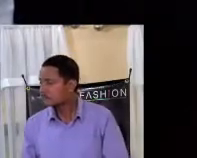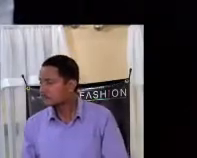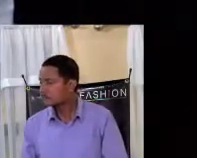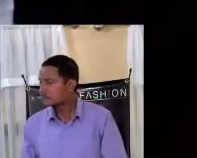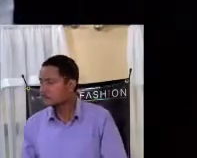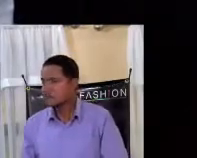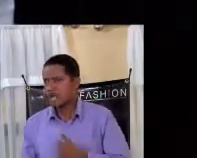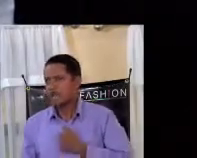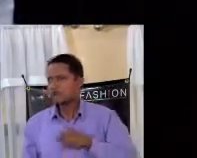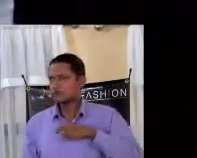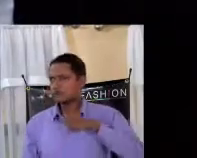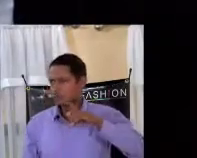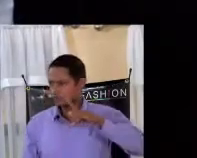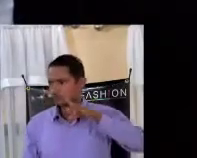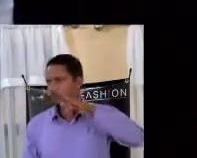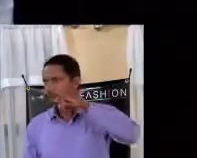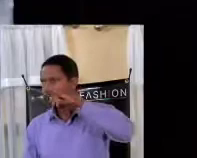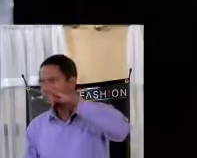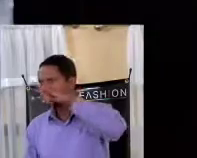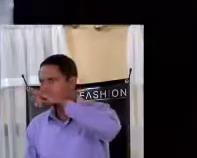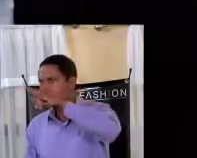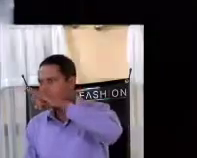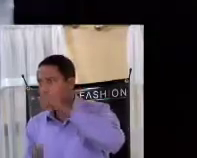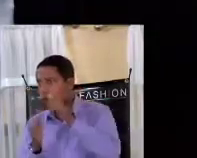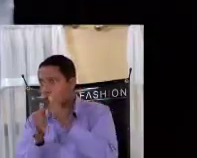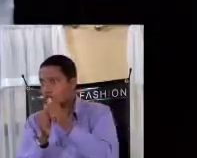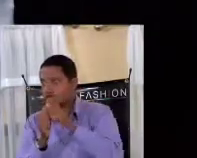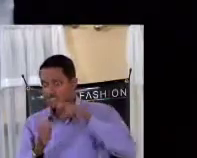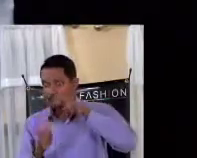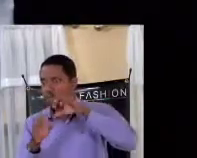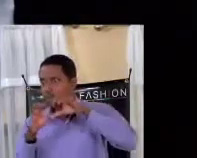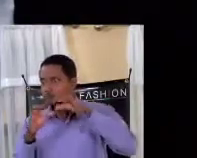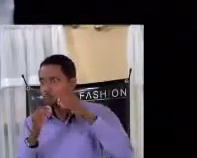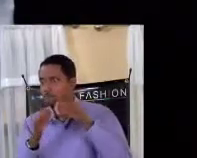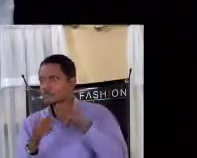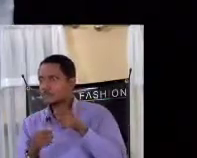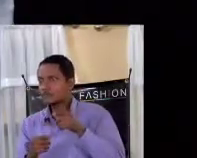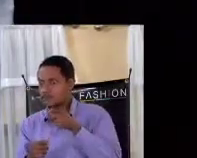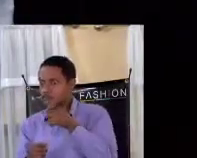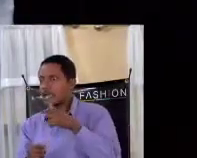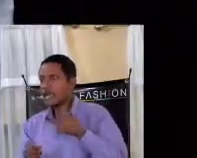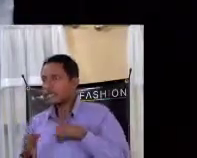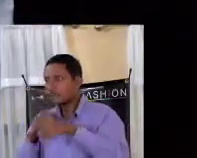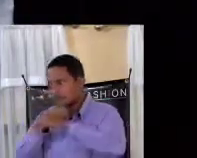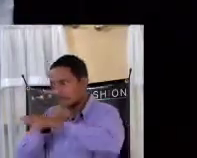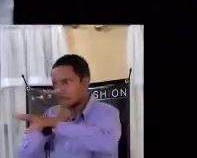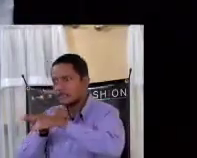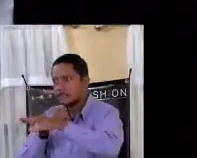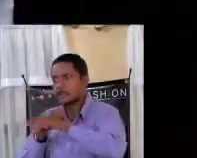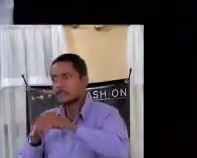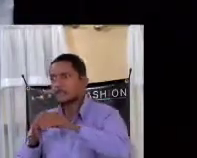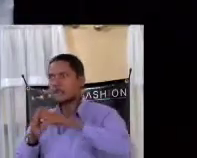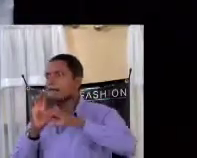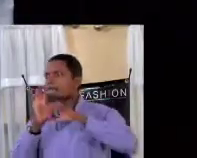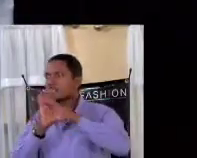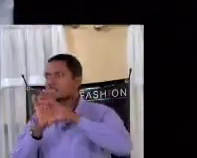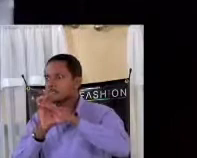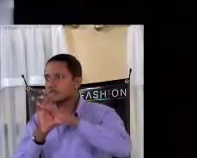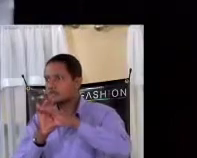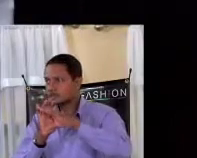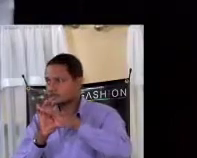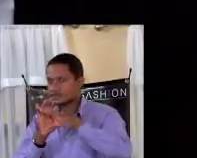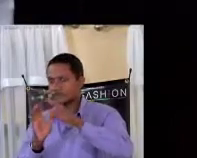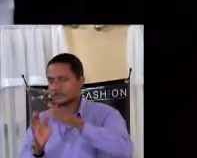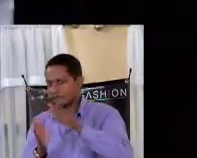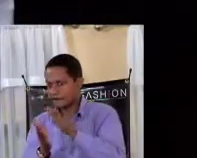I was on a trip with a particular travel group and they had a market. And I had on in a picture that they took of me and put up on their page. It's